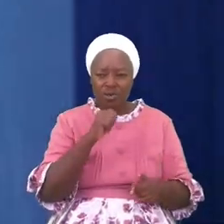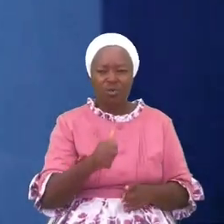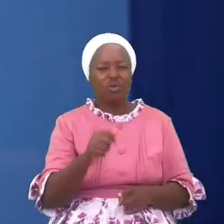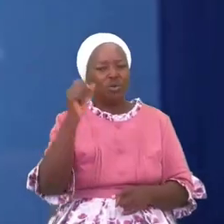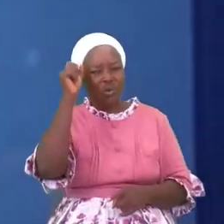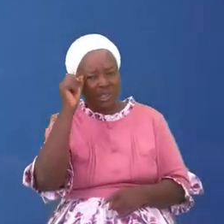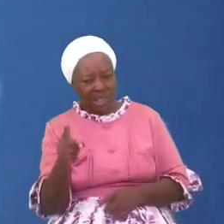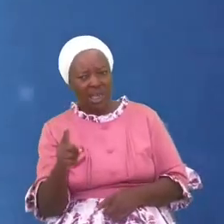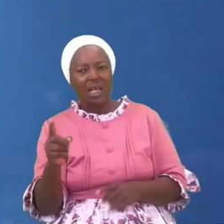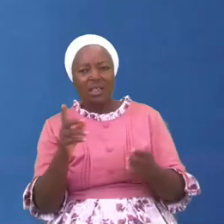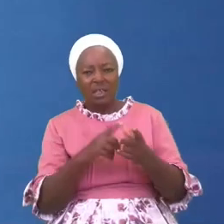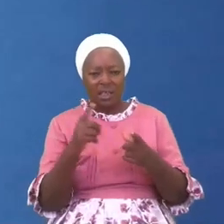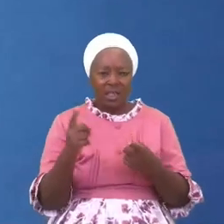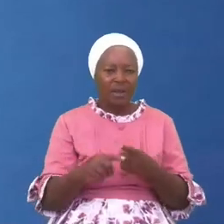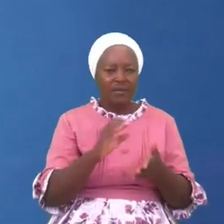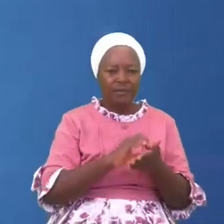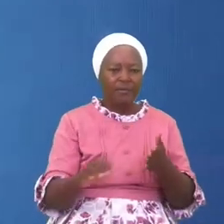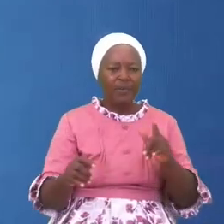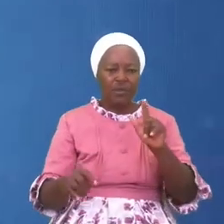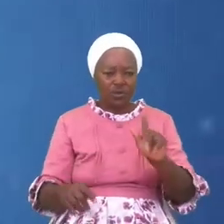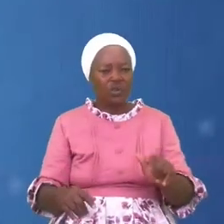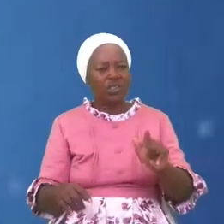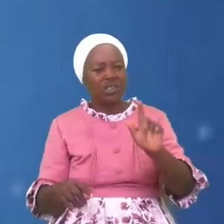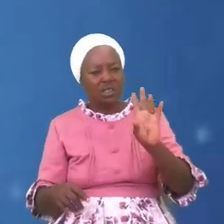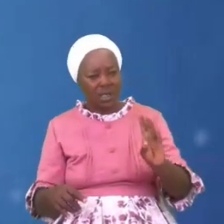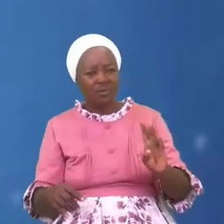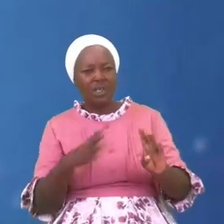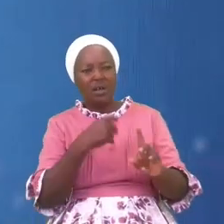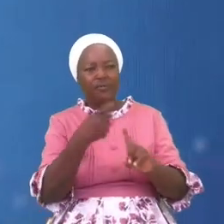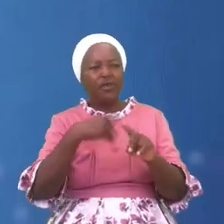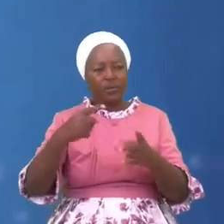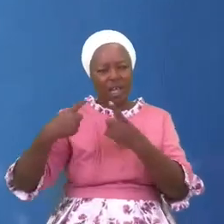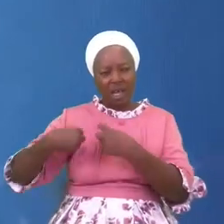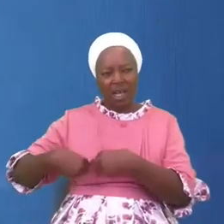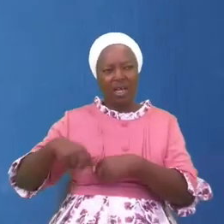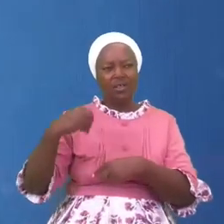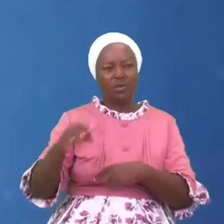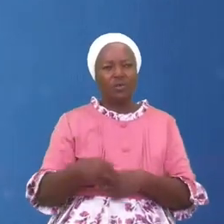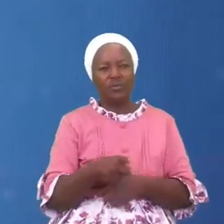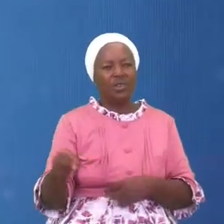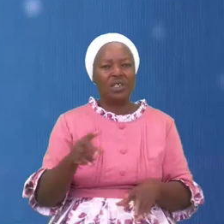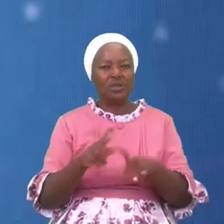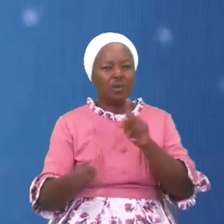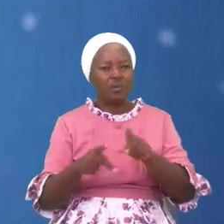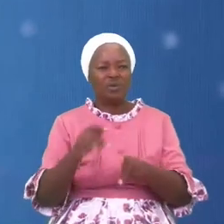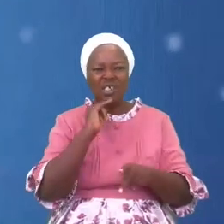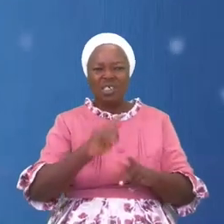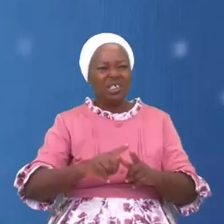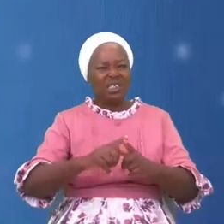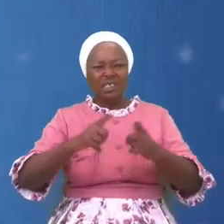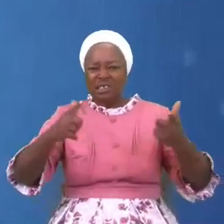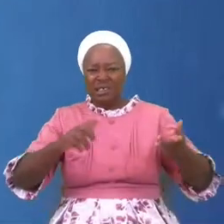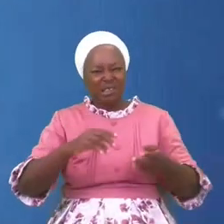says, for the heart of these people is waxed gross, and their ear dull